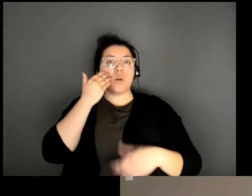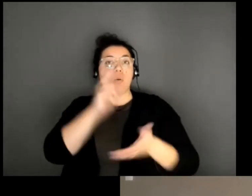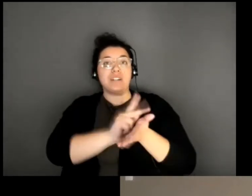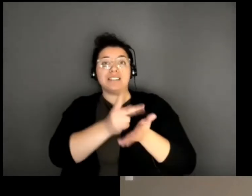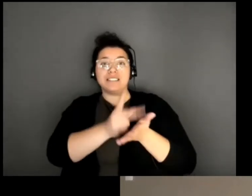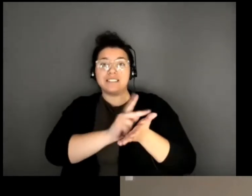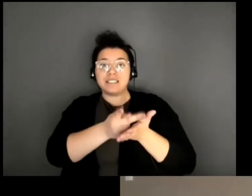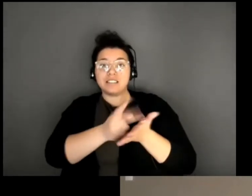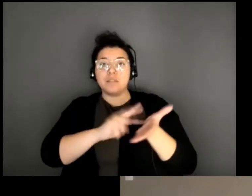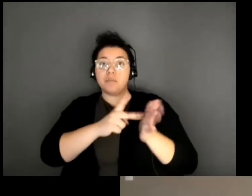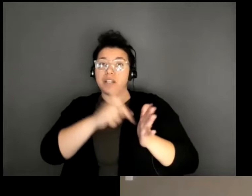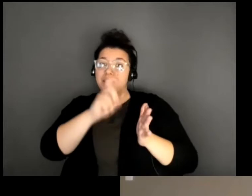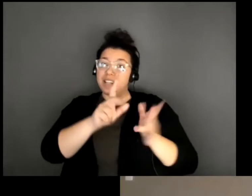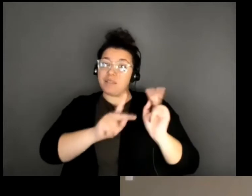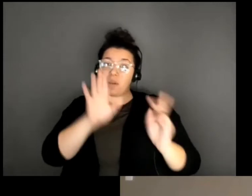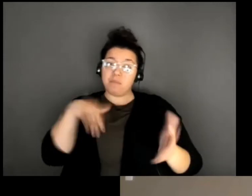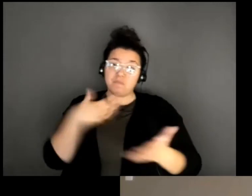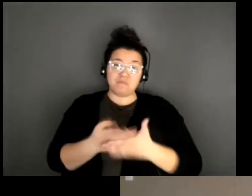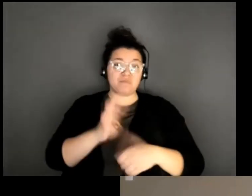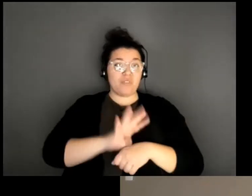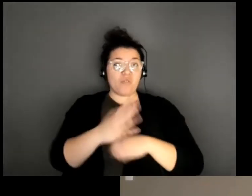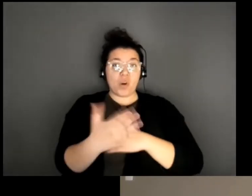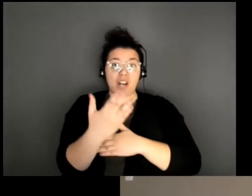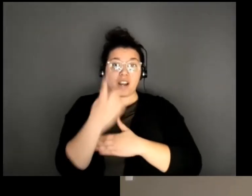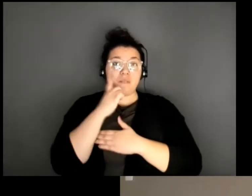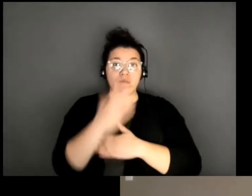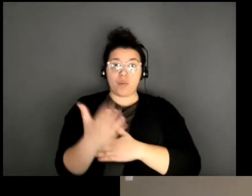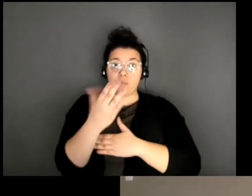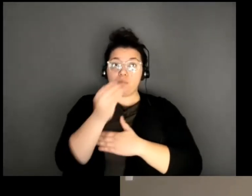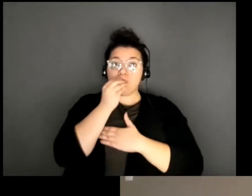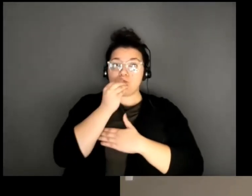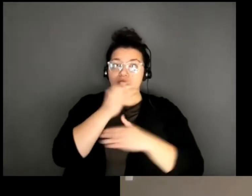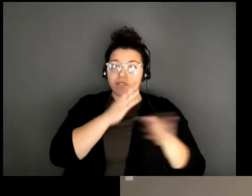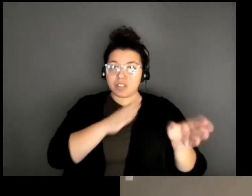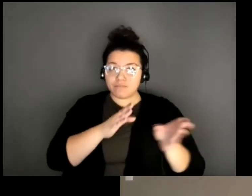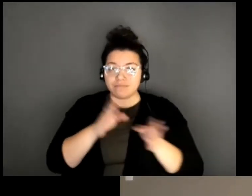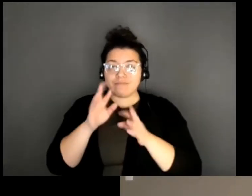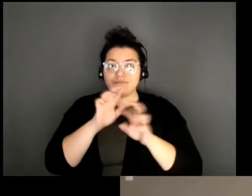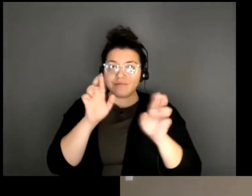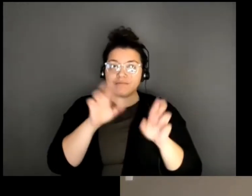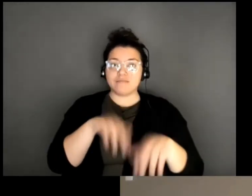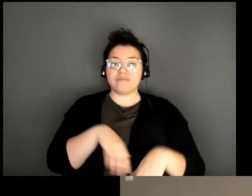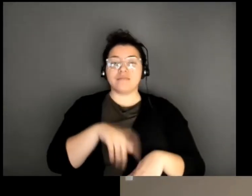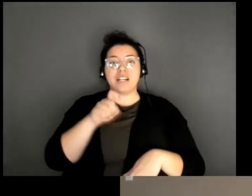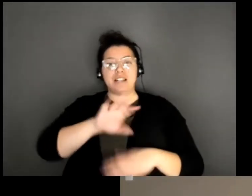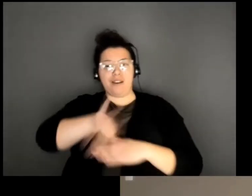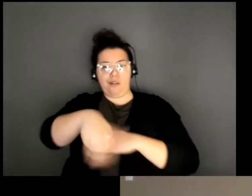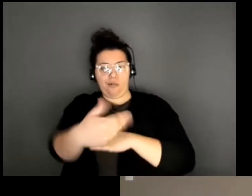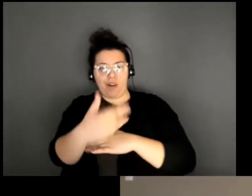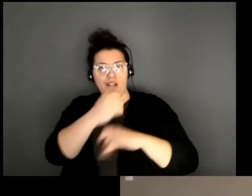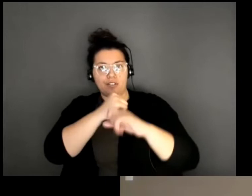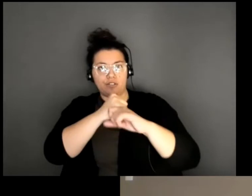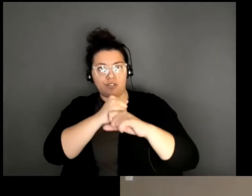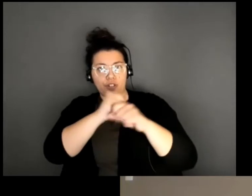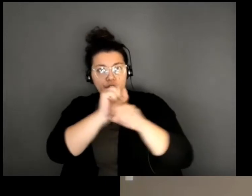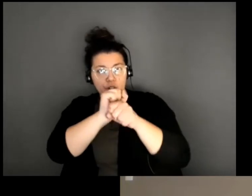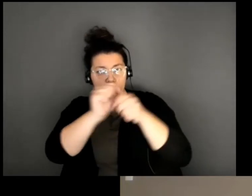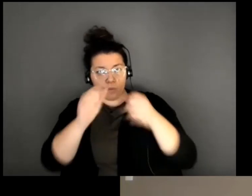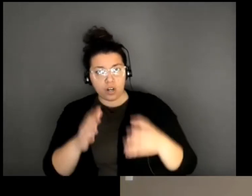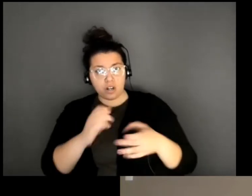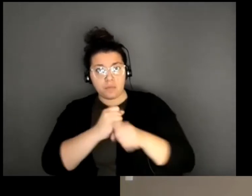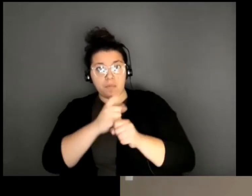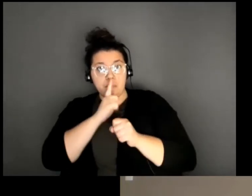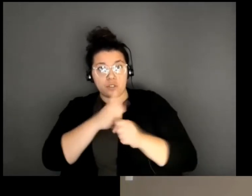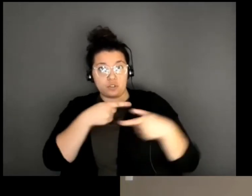there at 4 a.m. to start cooking breakfast. We need people in overnight in security to make sure that everybody's safe while they're